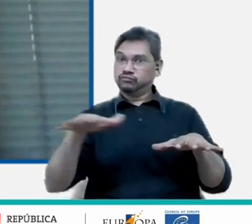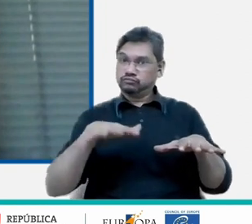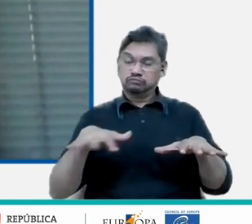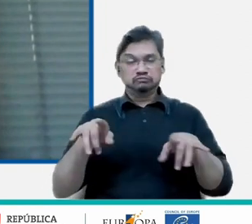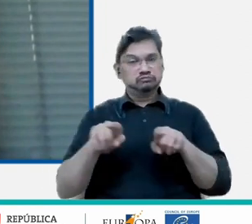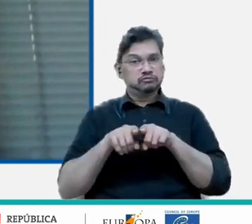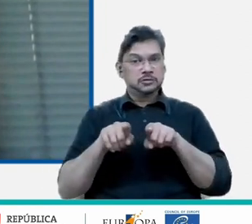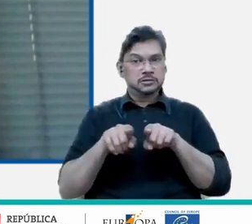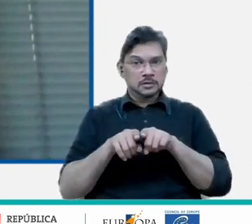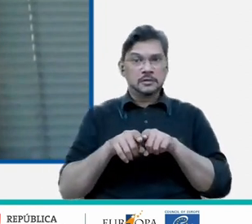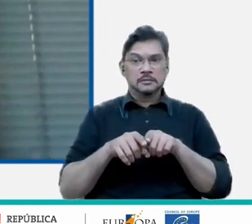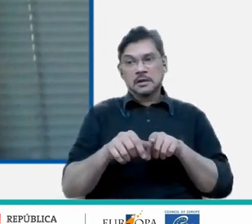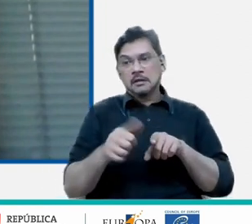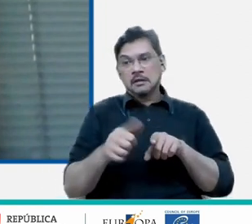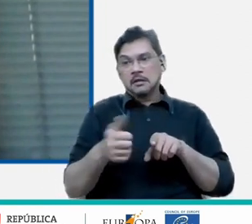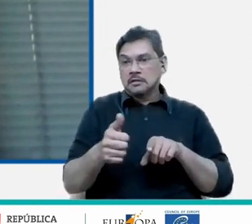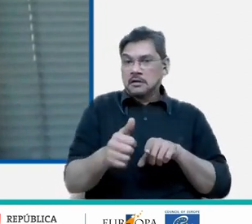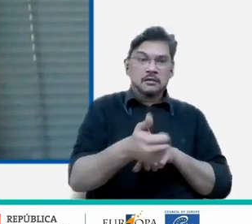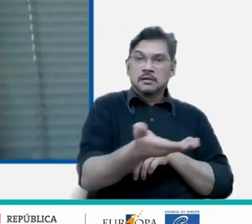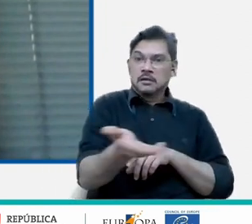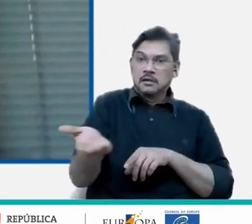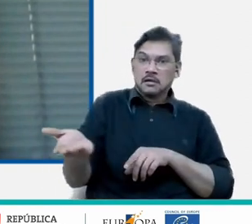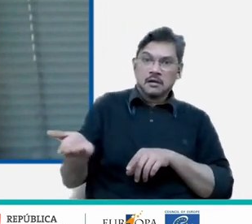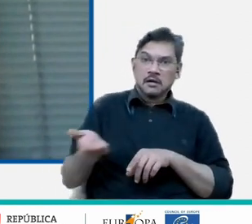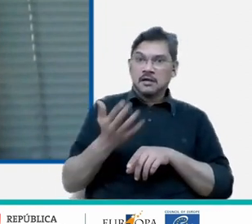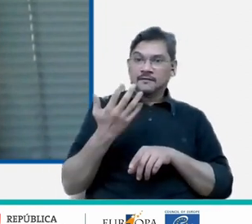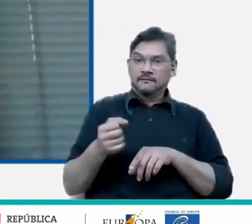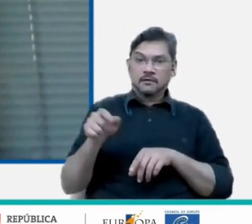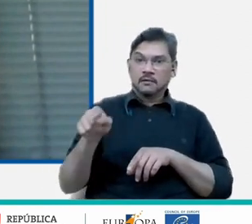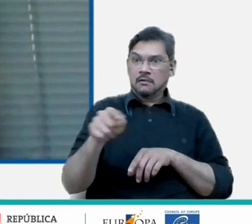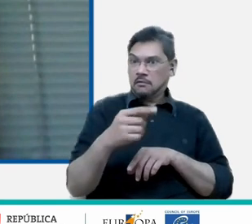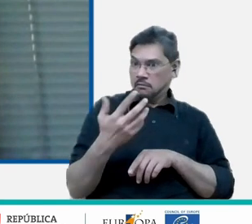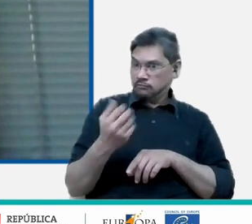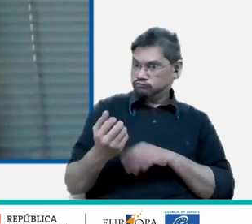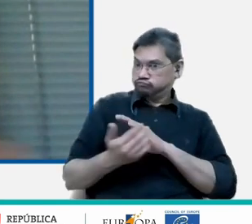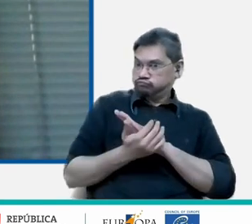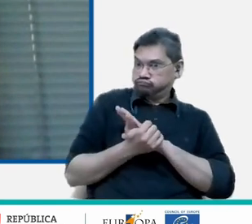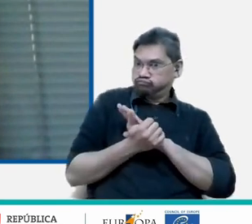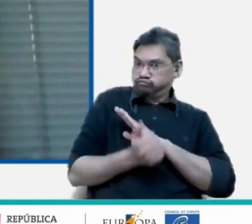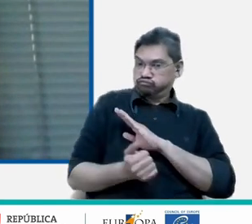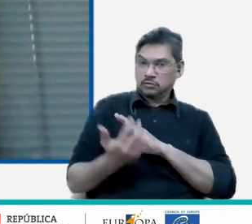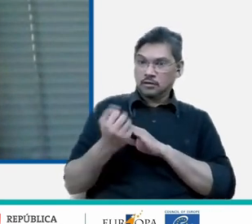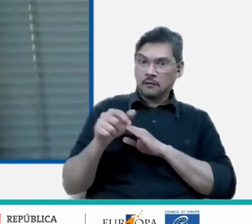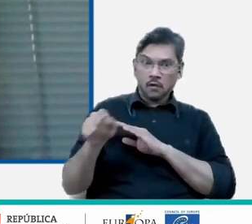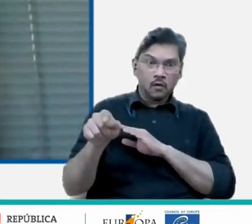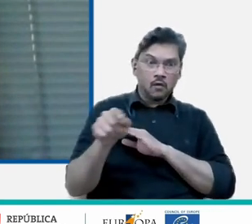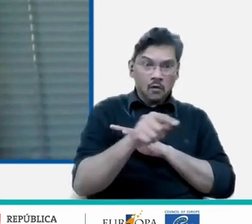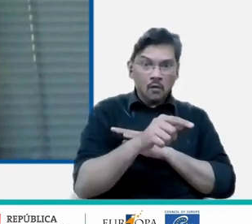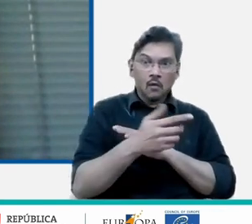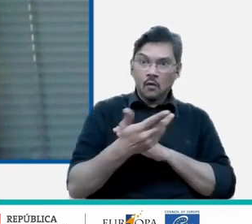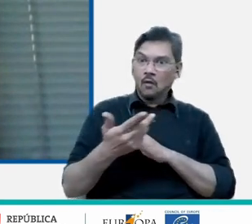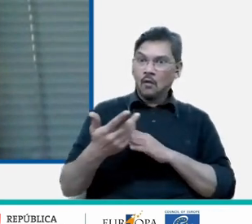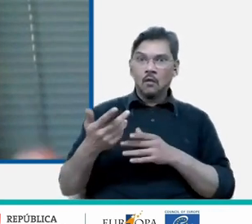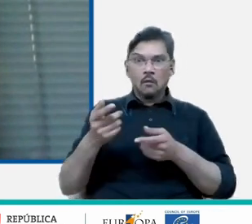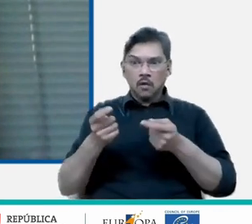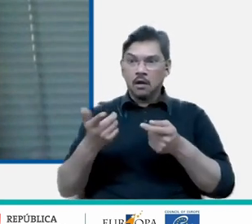engaging other actors that have also competencies and jurisdiction in the city of other levels of administration, from the public